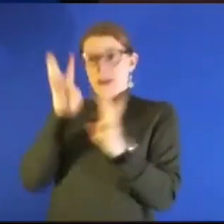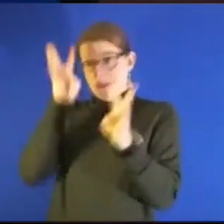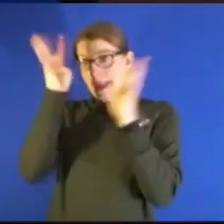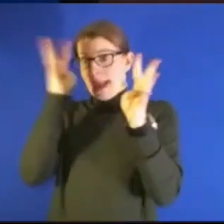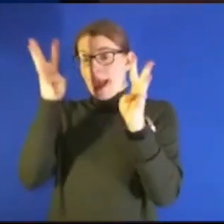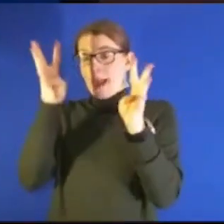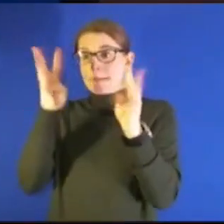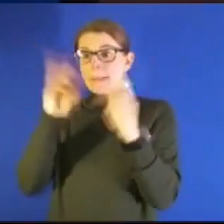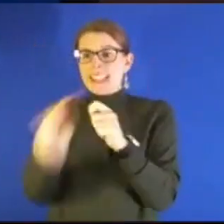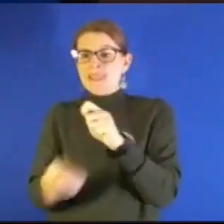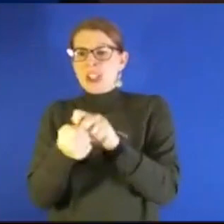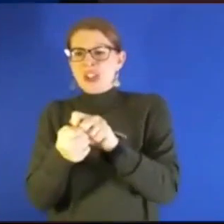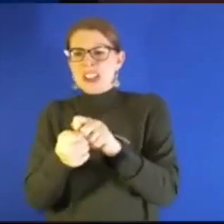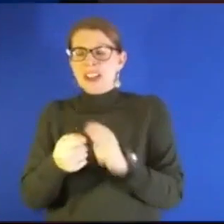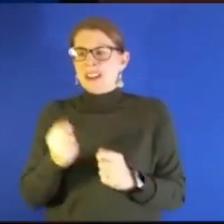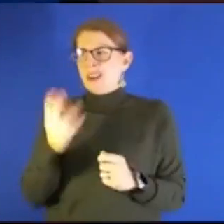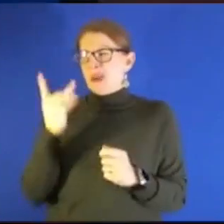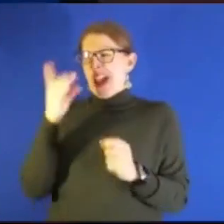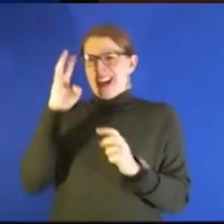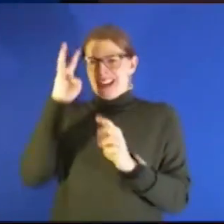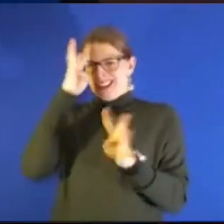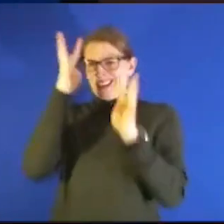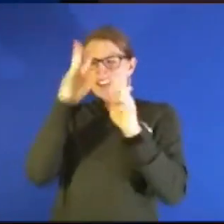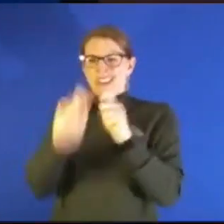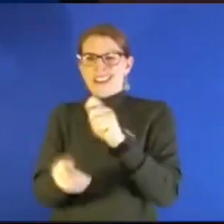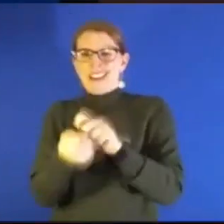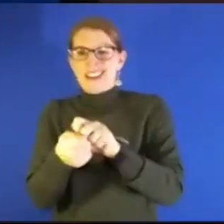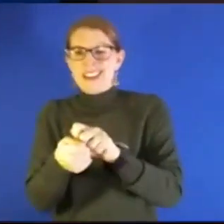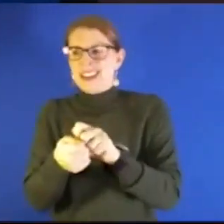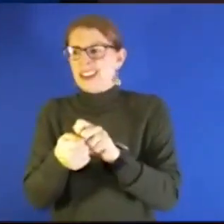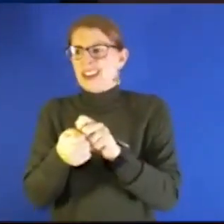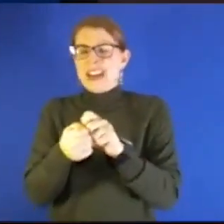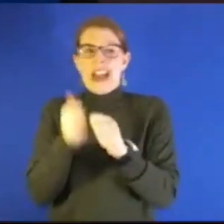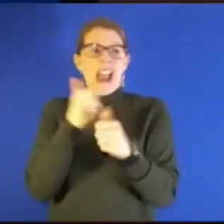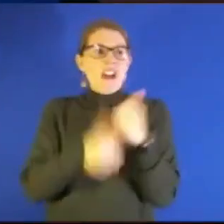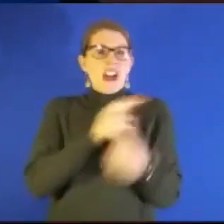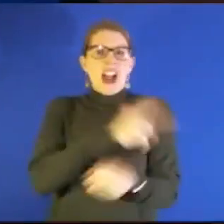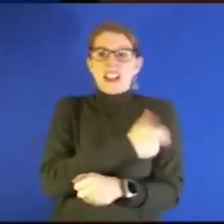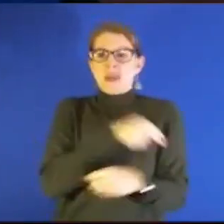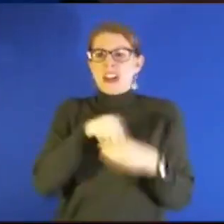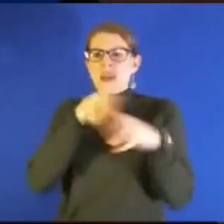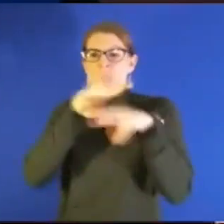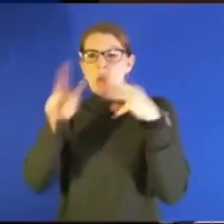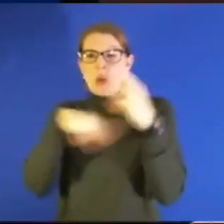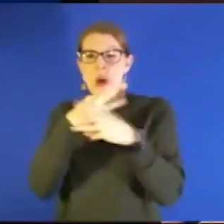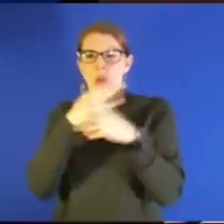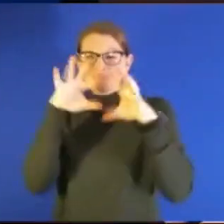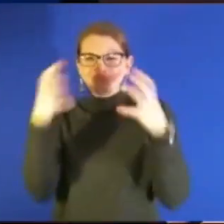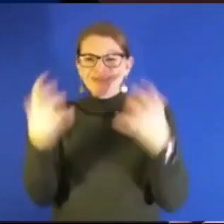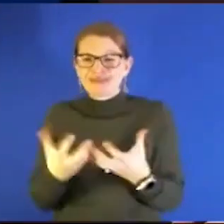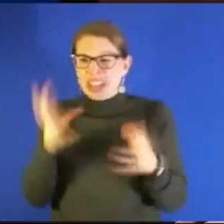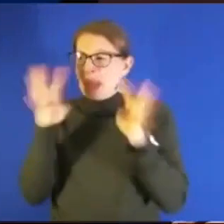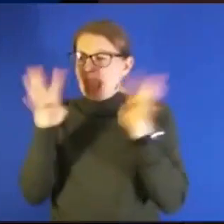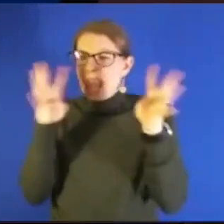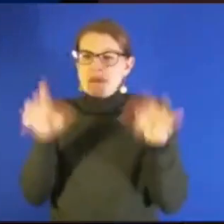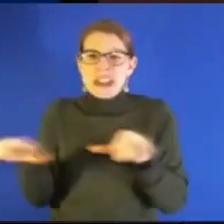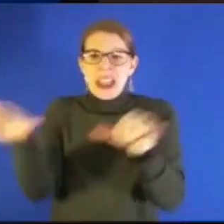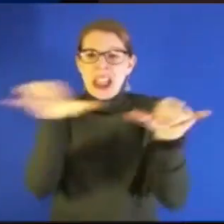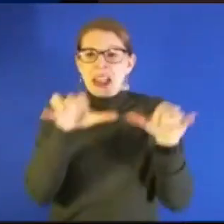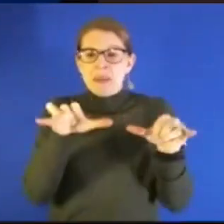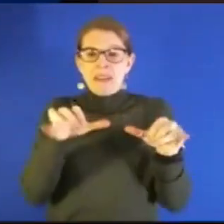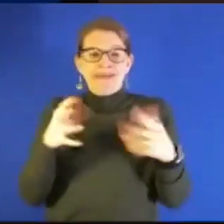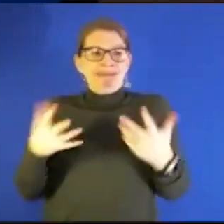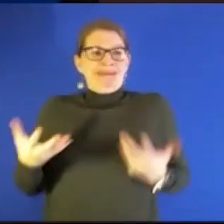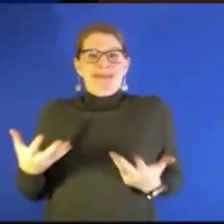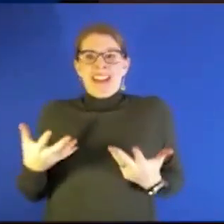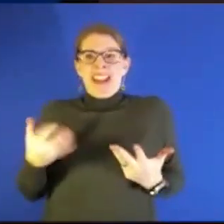made-up conspiracy across every country of the world, every hospital in the world? I mean, don't you think that somehow that would leak out? It just